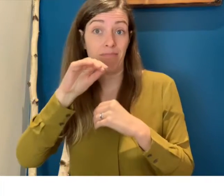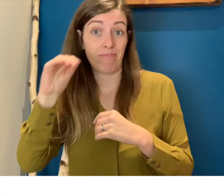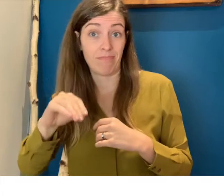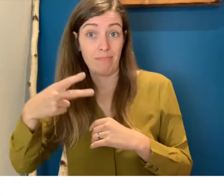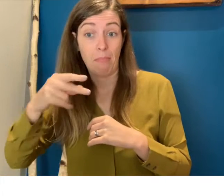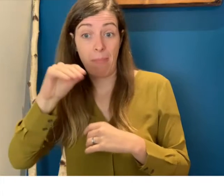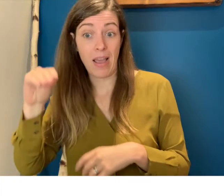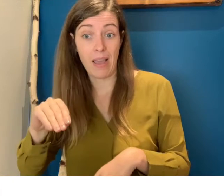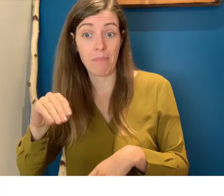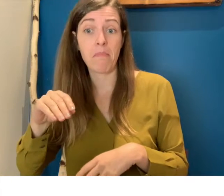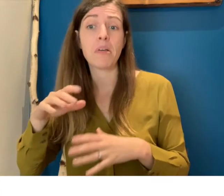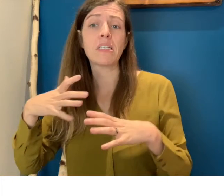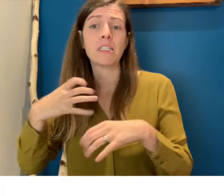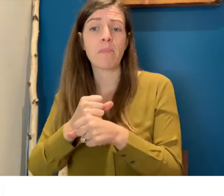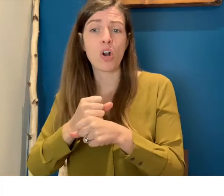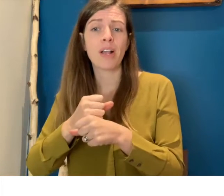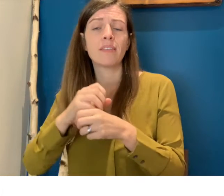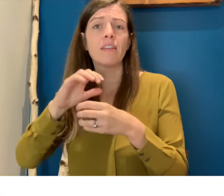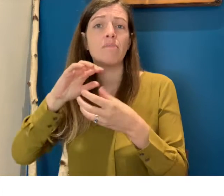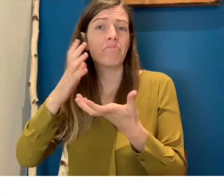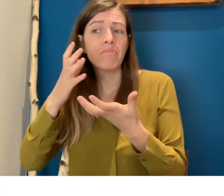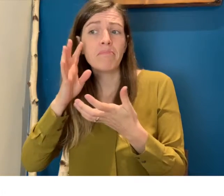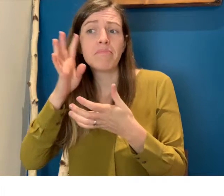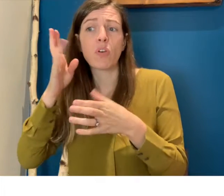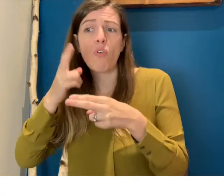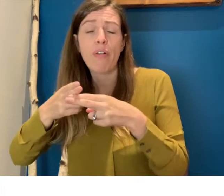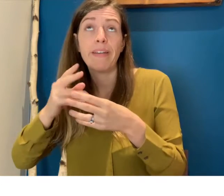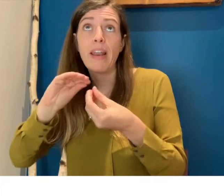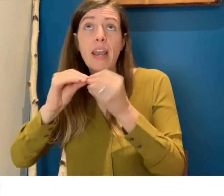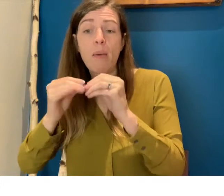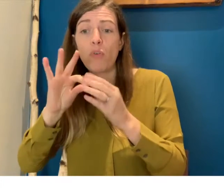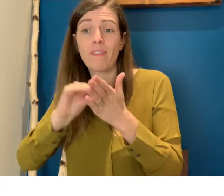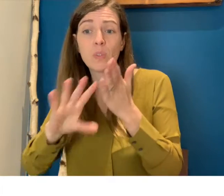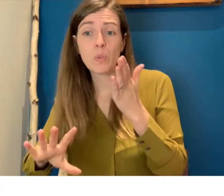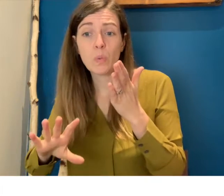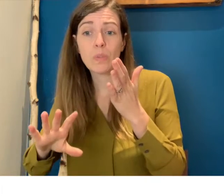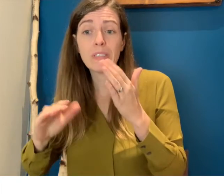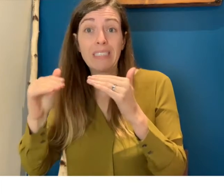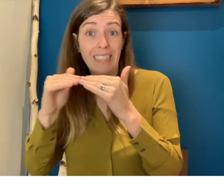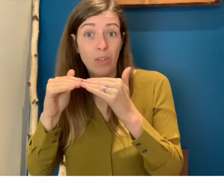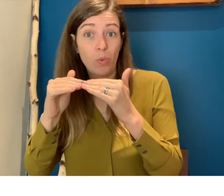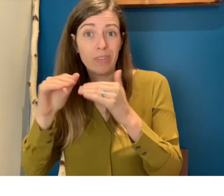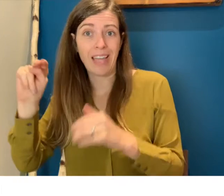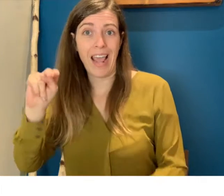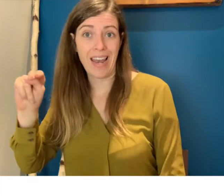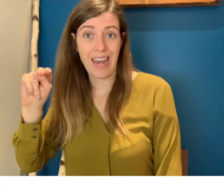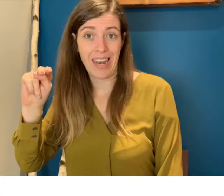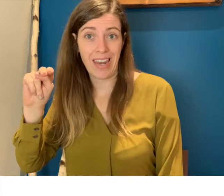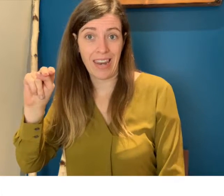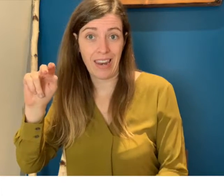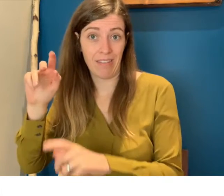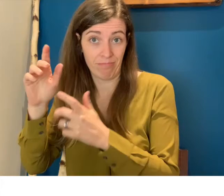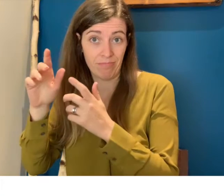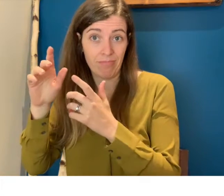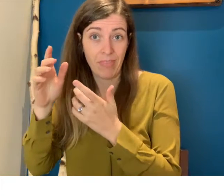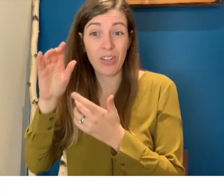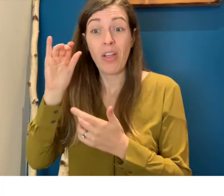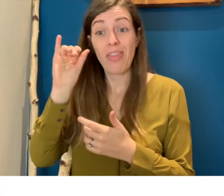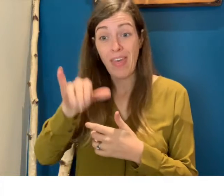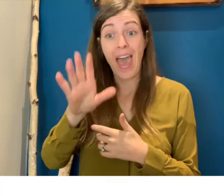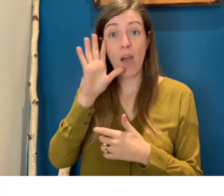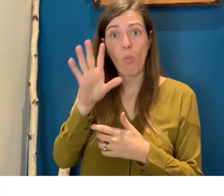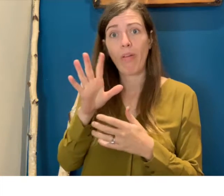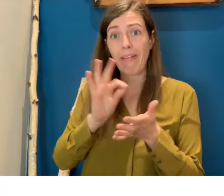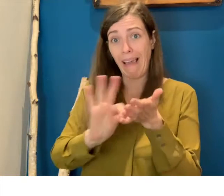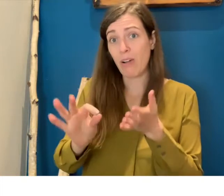of class, and then add a pipe saying I'll summarize, and we'll call it the number of students,